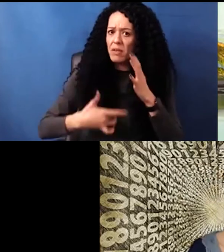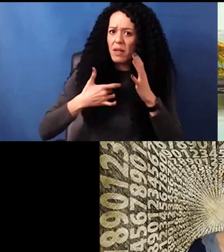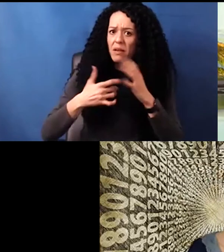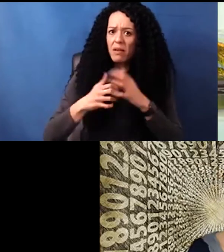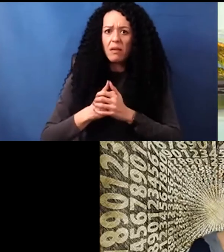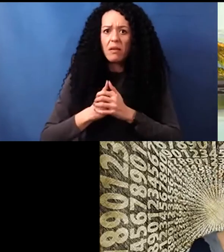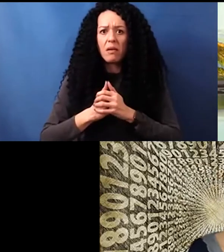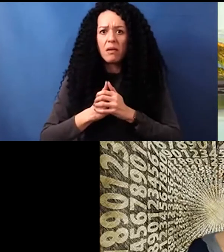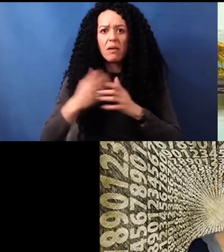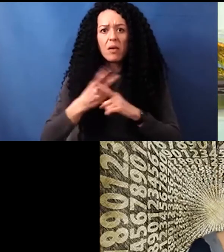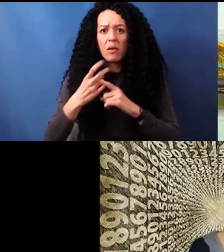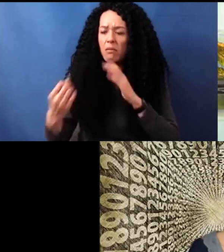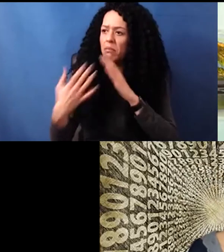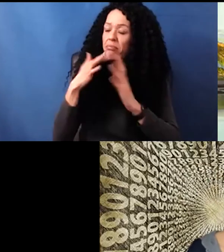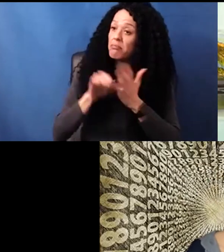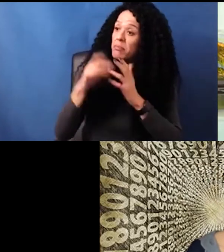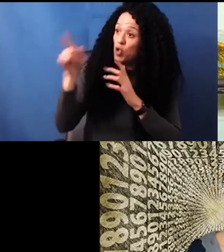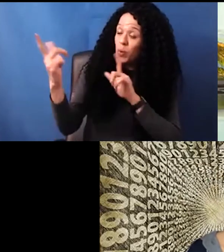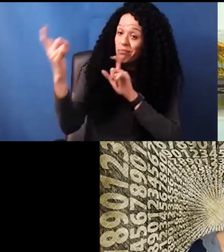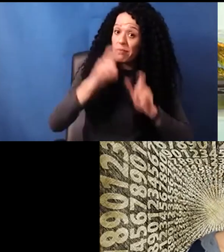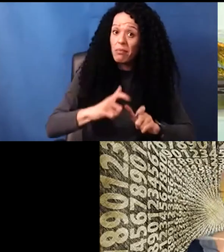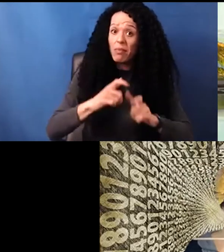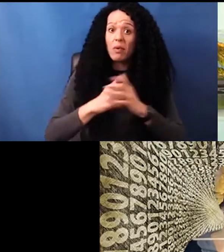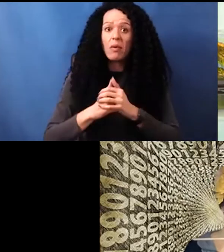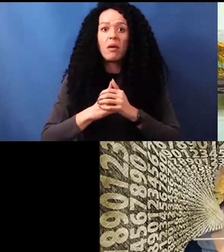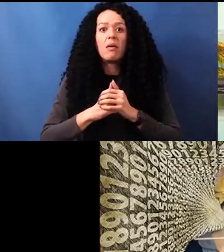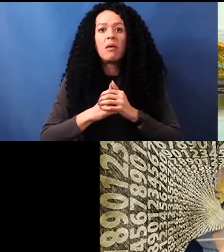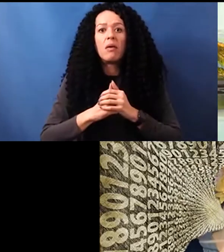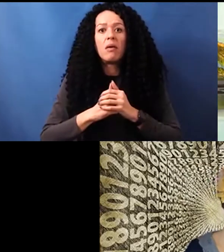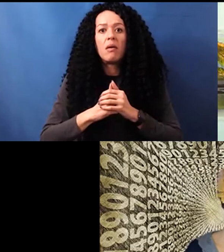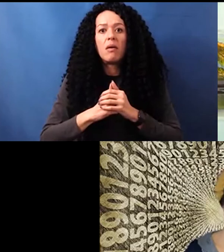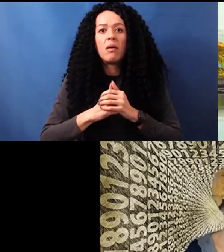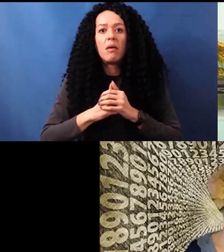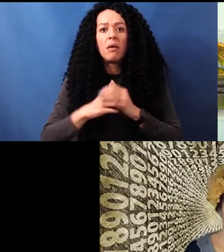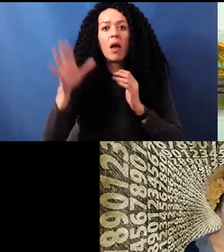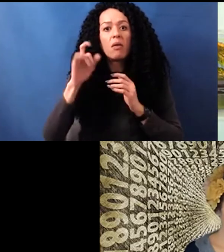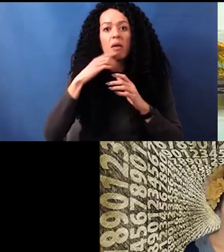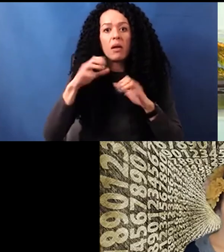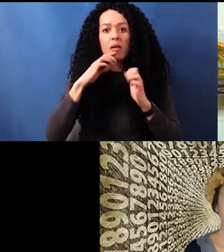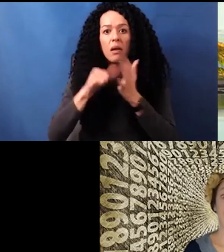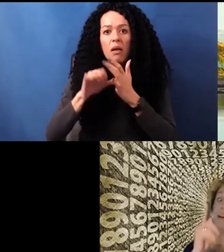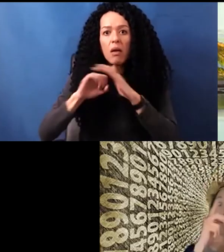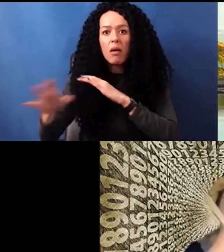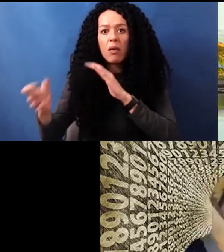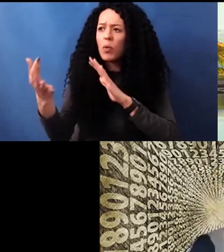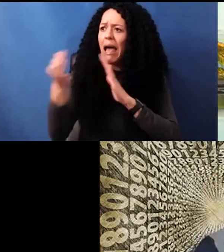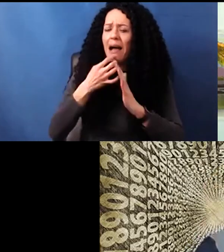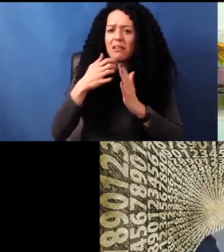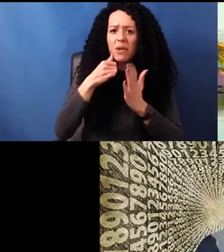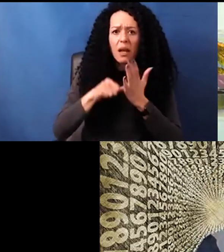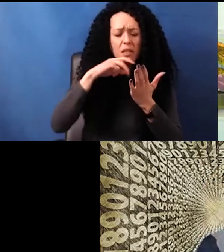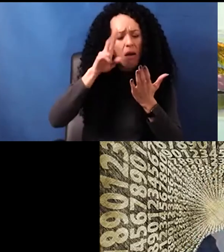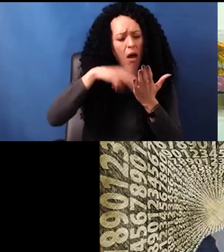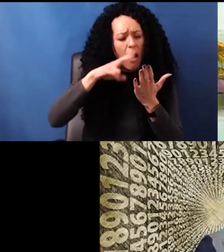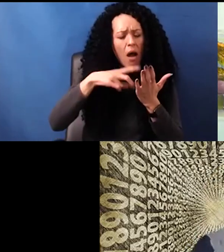and often came to stay with me. It was by my advice that she studied mathematics. She always wrote to me for